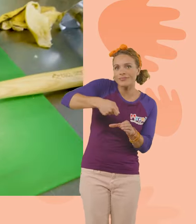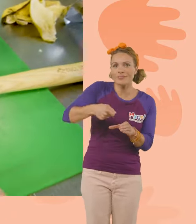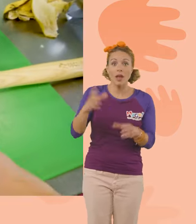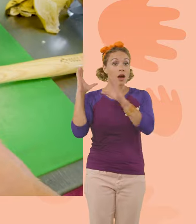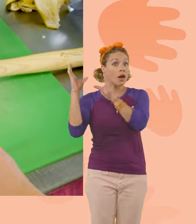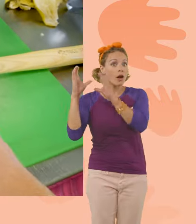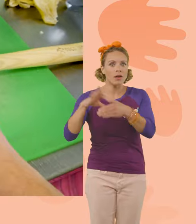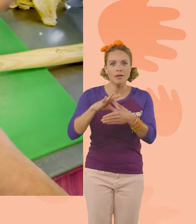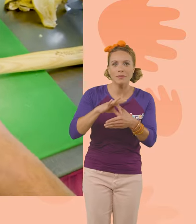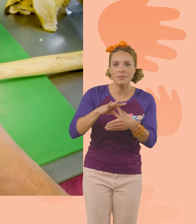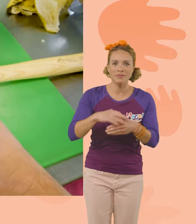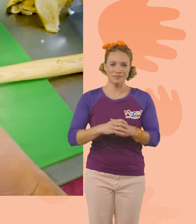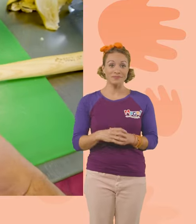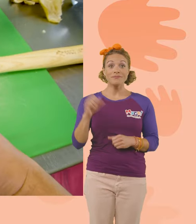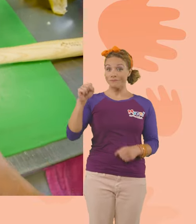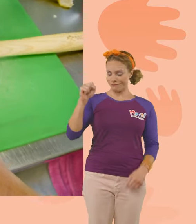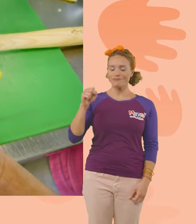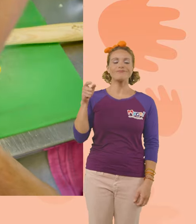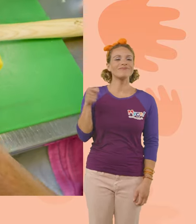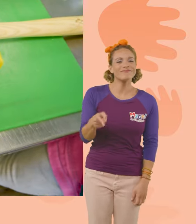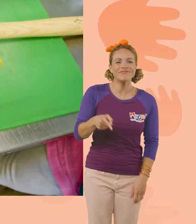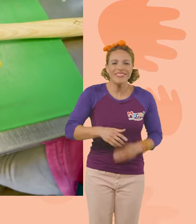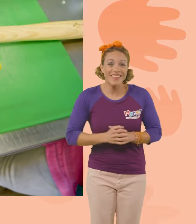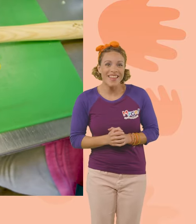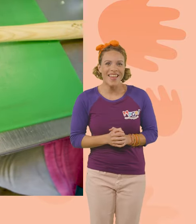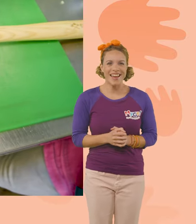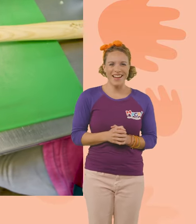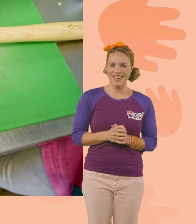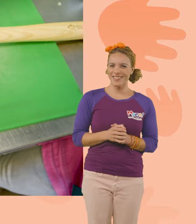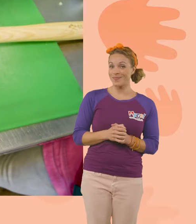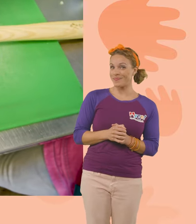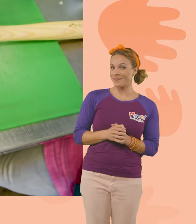coconut meat. Yeah, right in there.